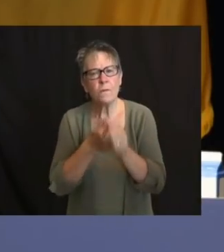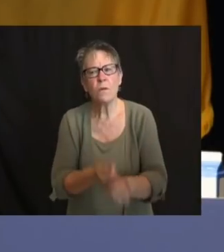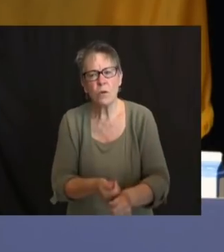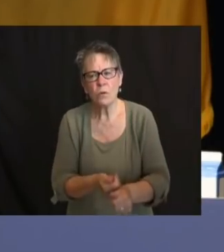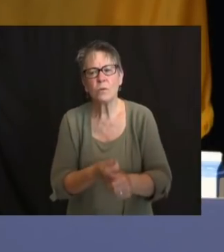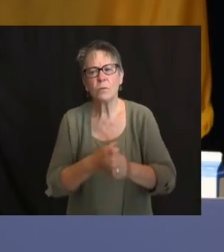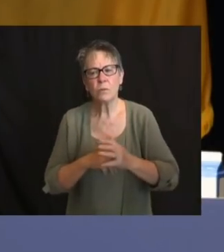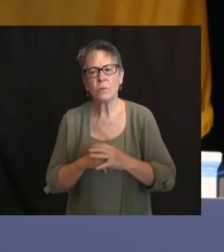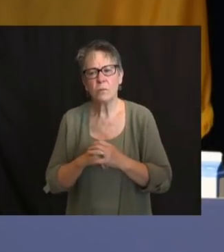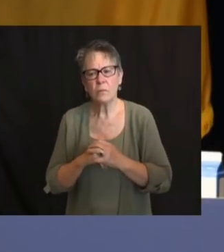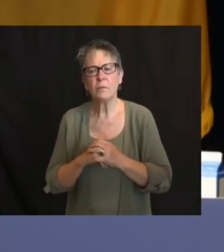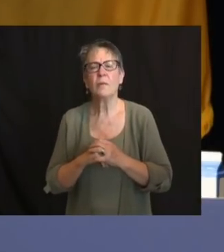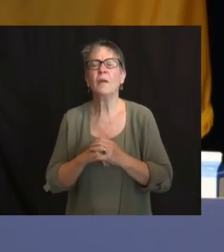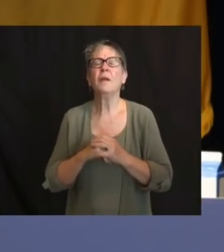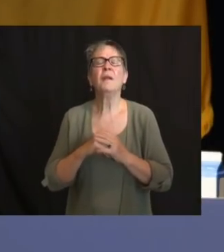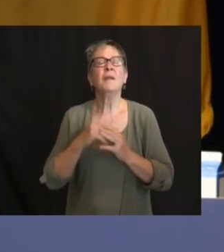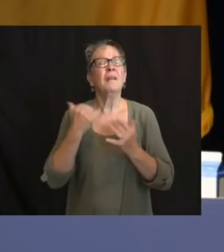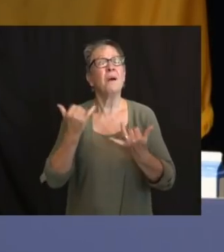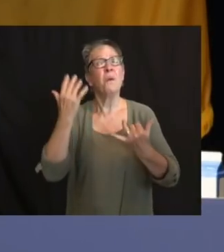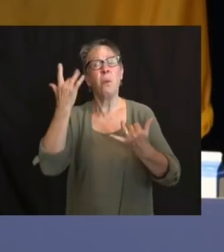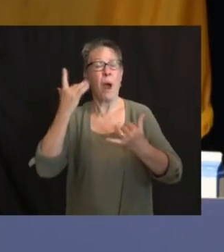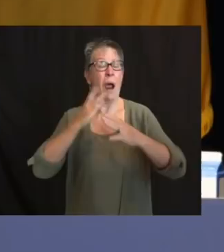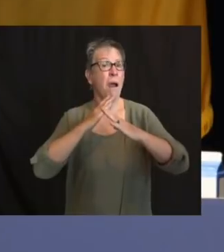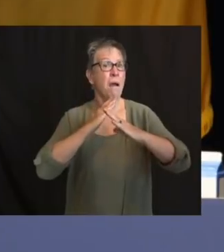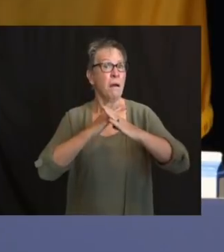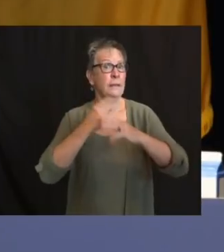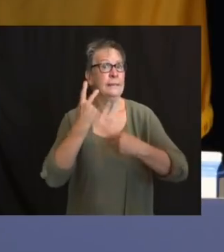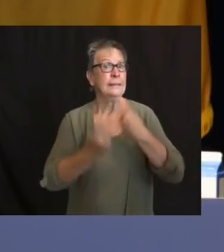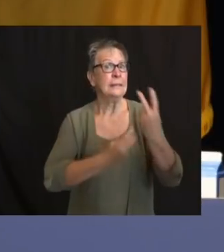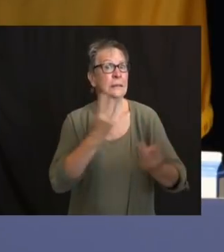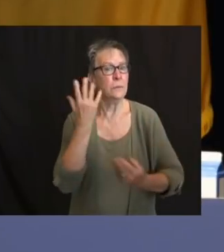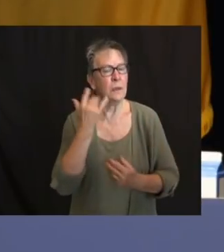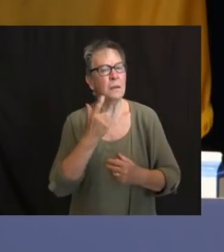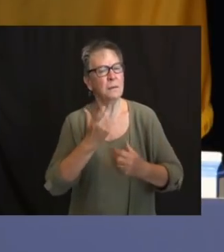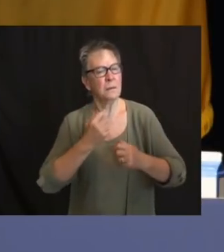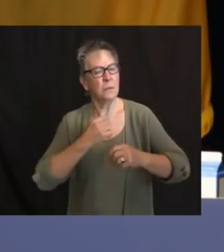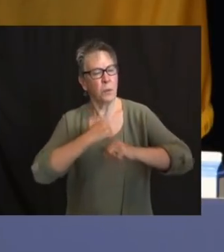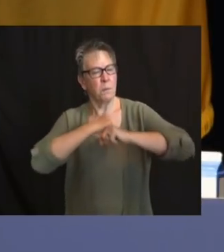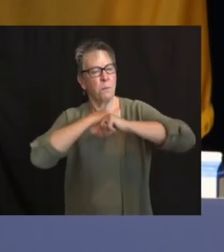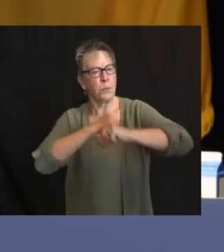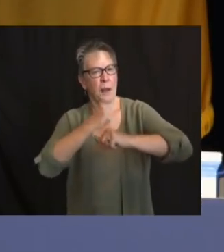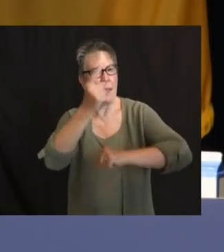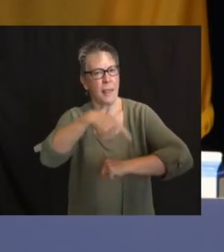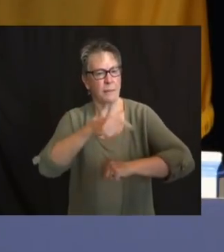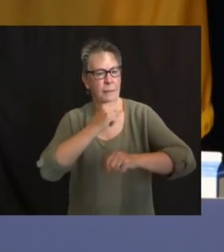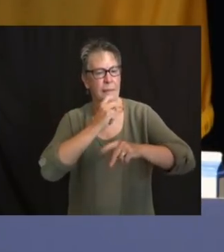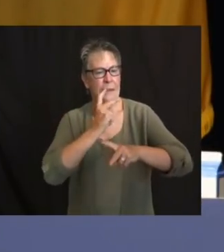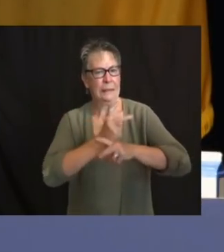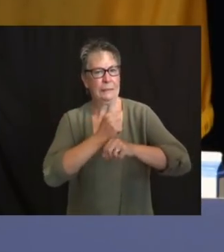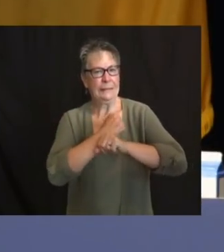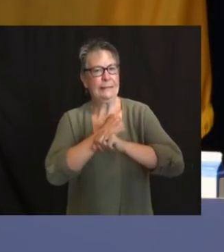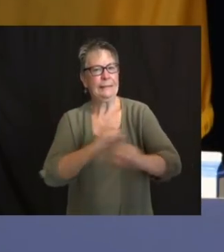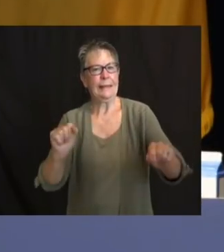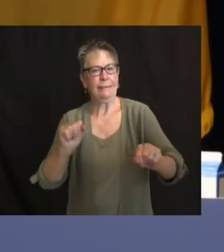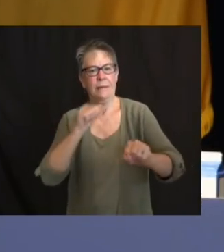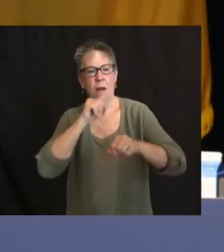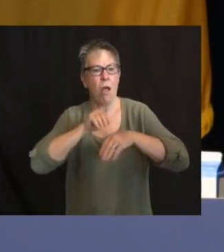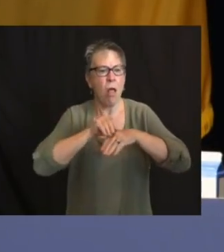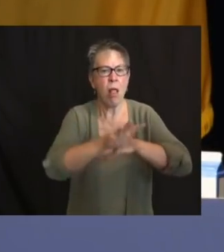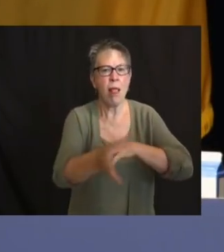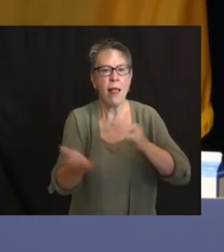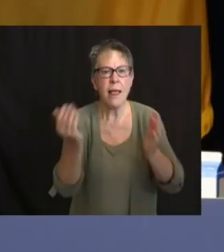populations. And this is something we struggle with. It's not We understand both sides of this issue, but it's not